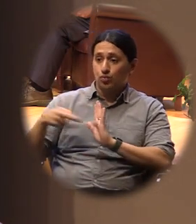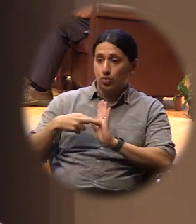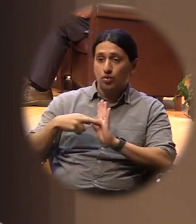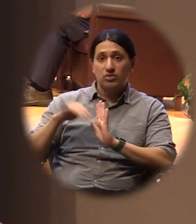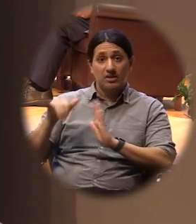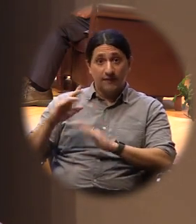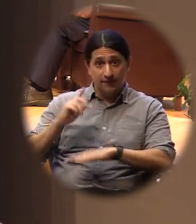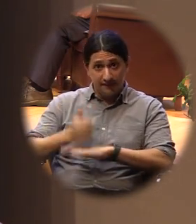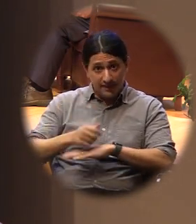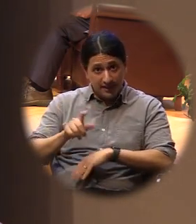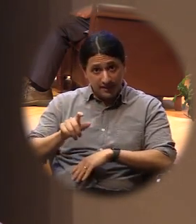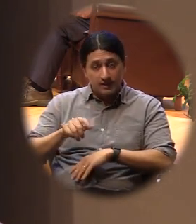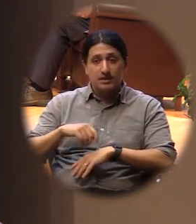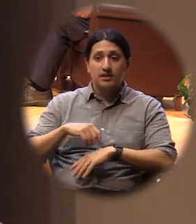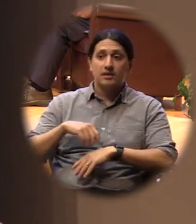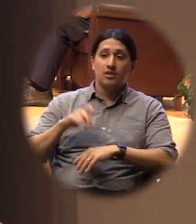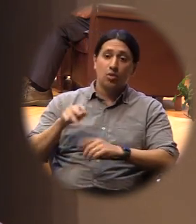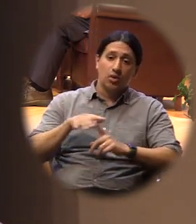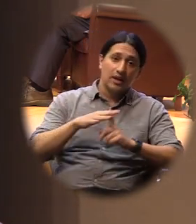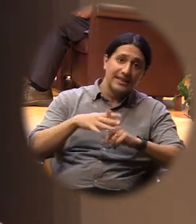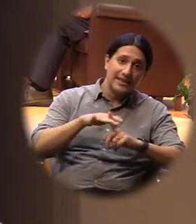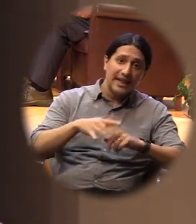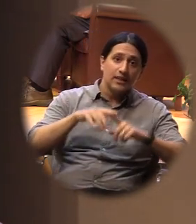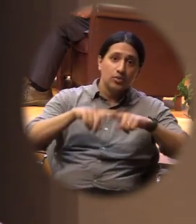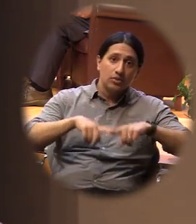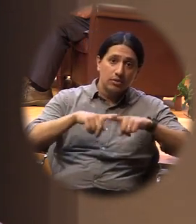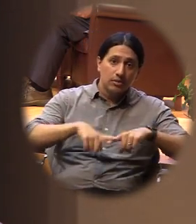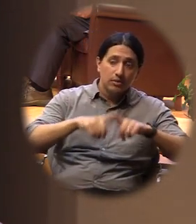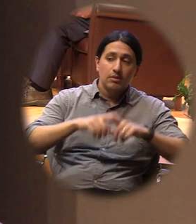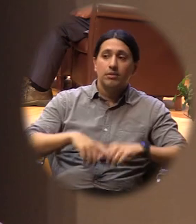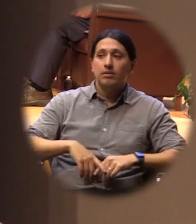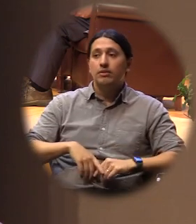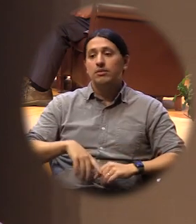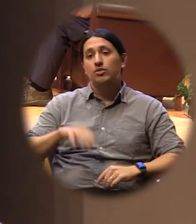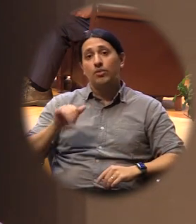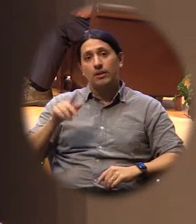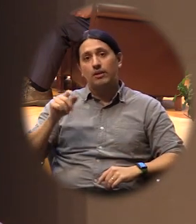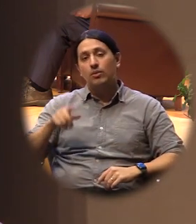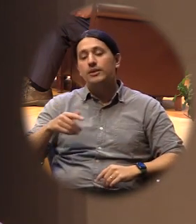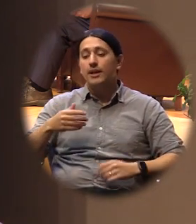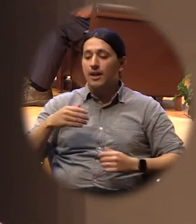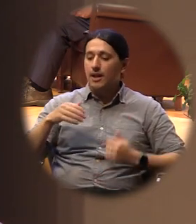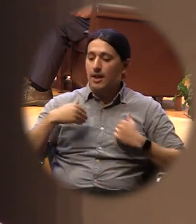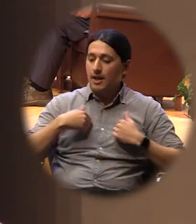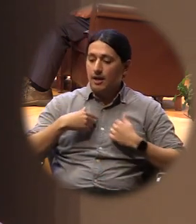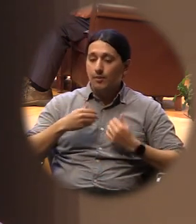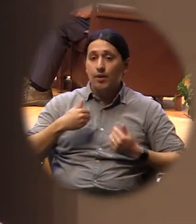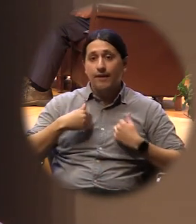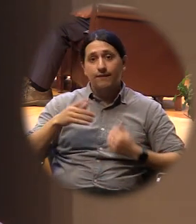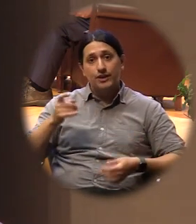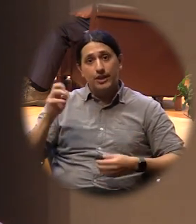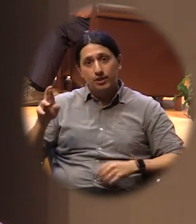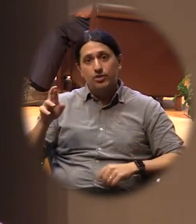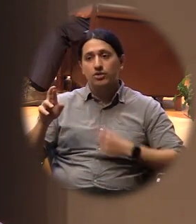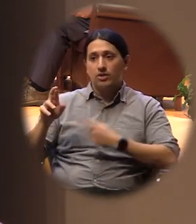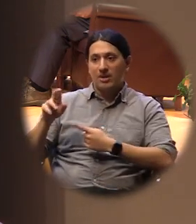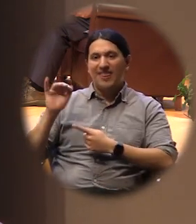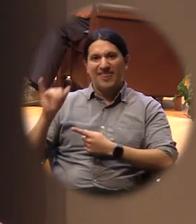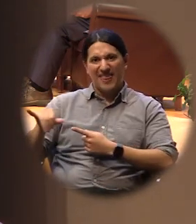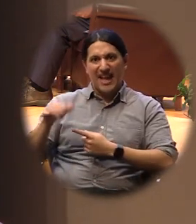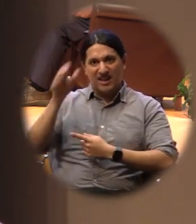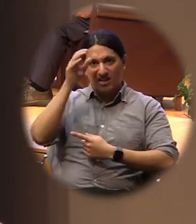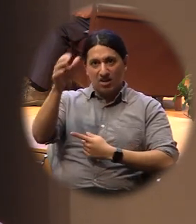we mean they're contextual? So the question, do animals have gender, first requires a really